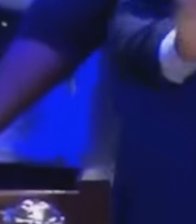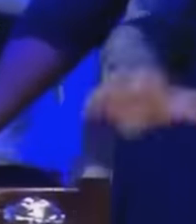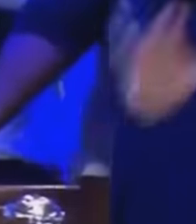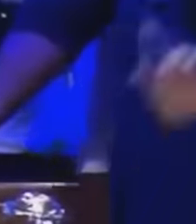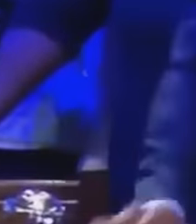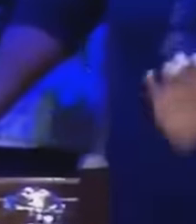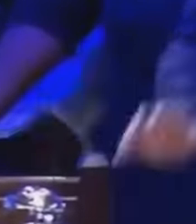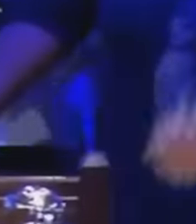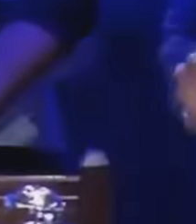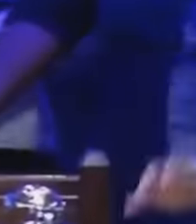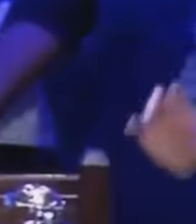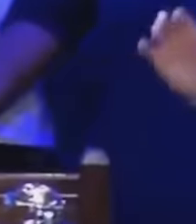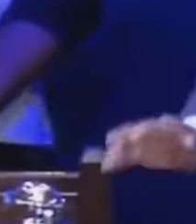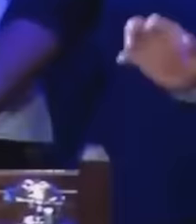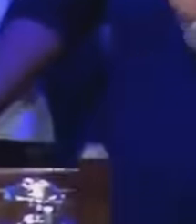burdens down, Lord?